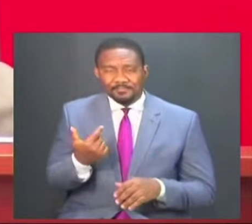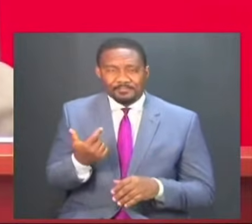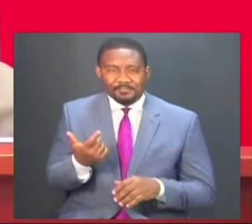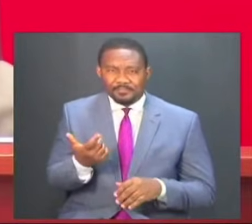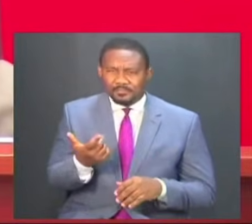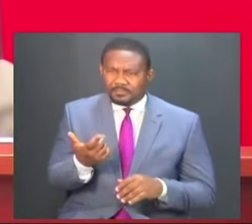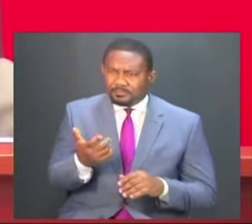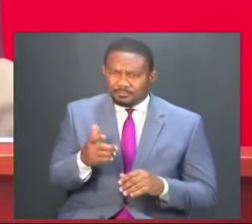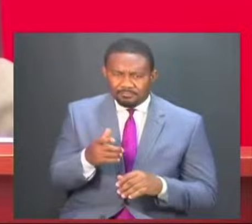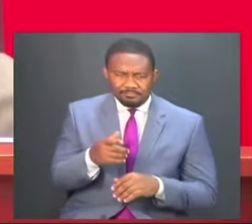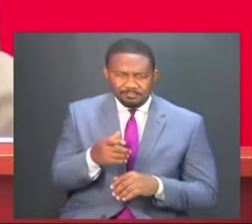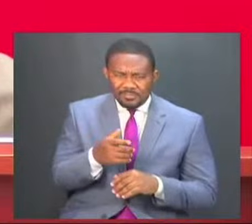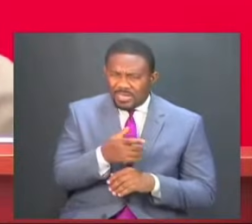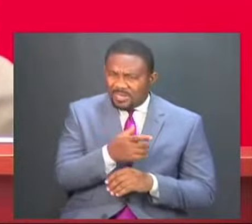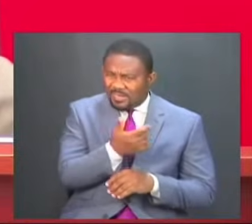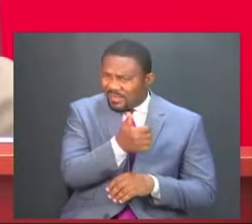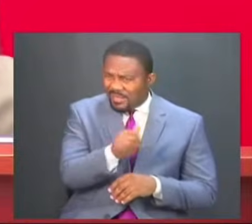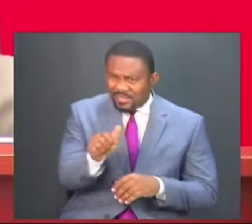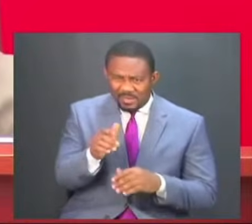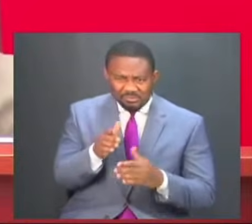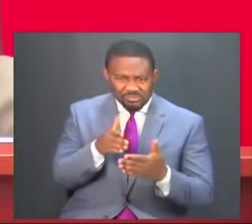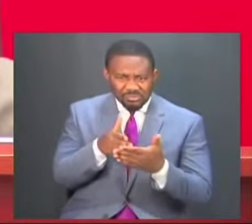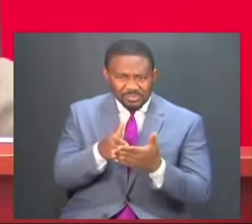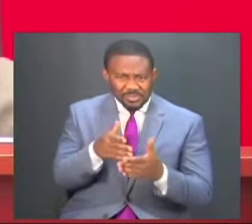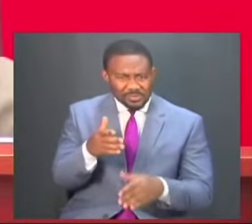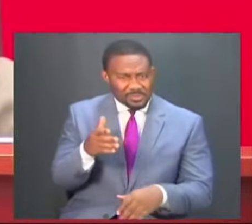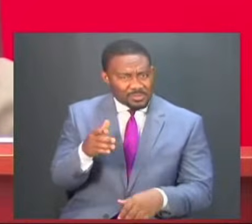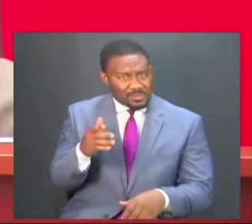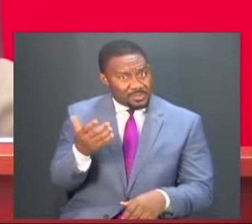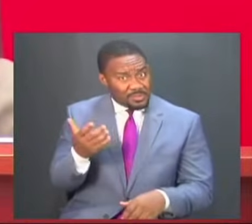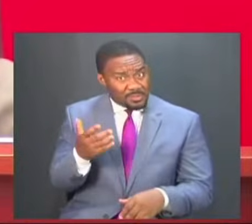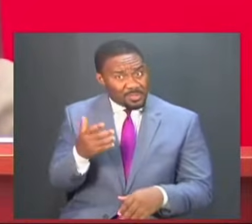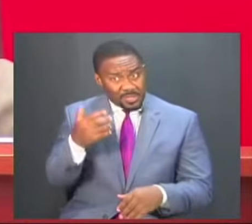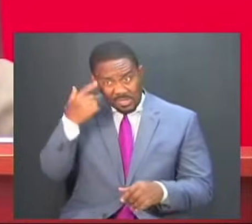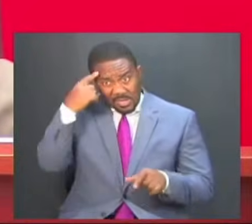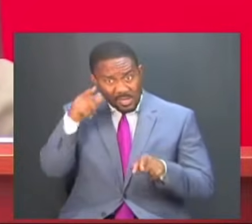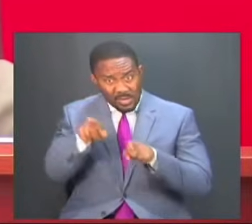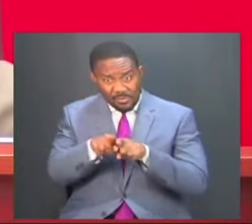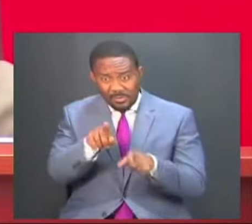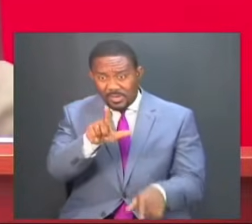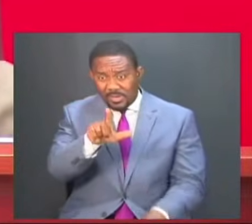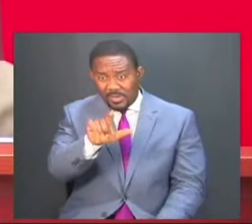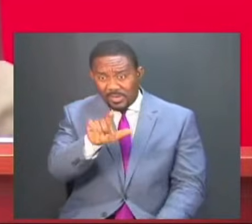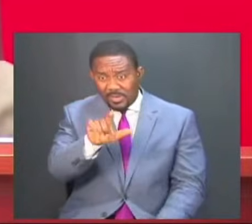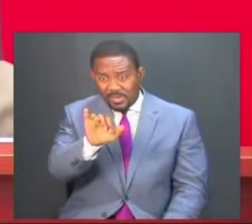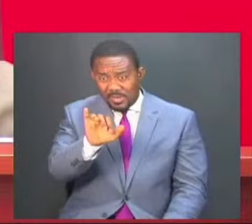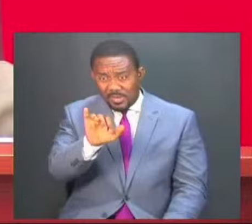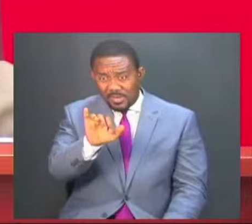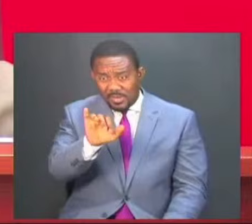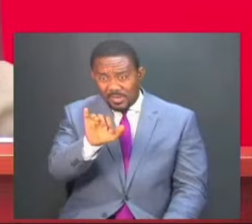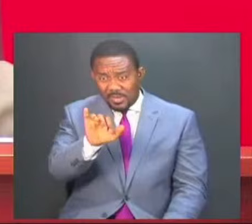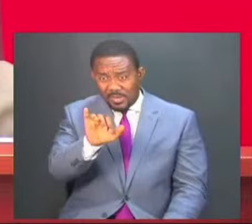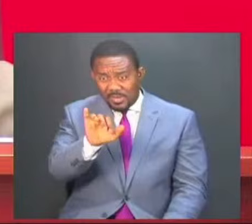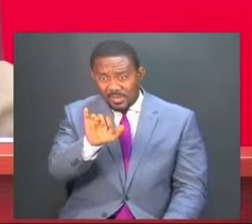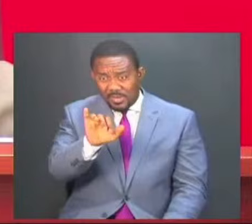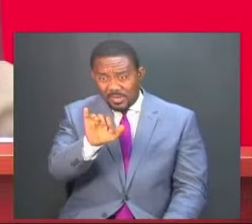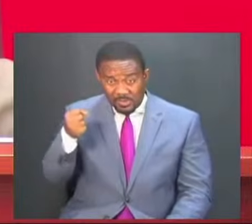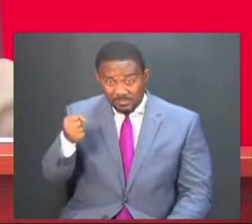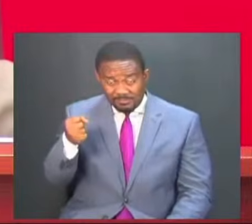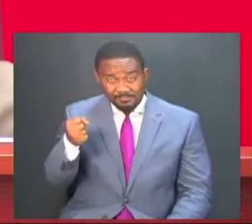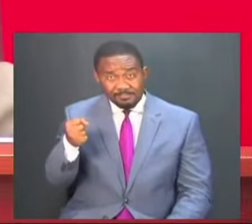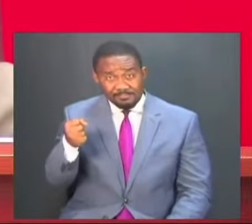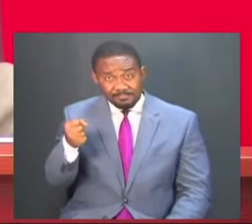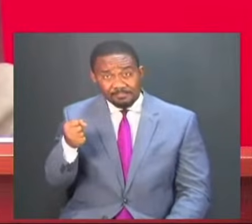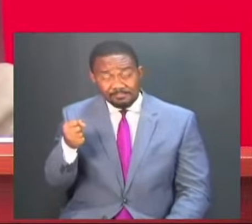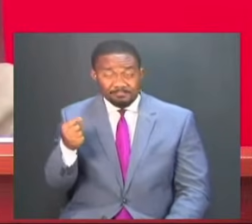no opposition to the application to have the agreement withdrawn. Accordingly,